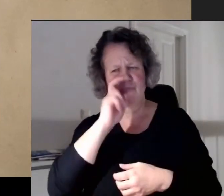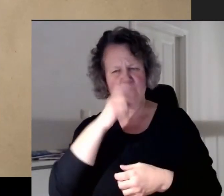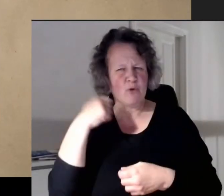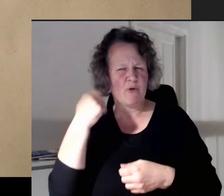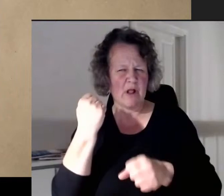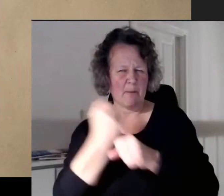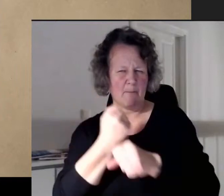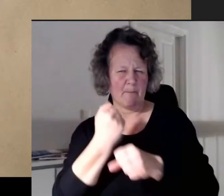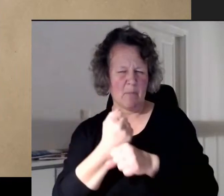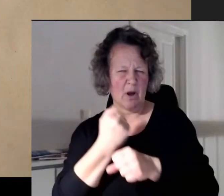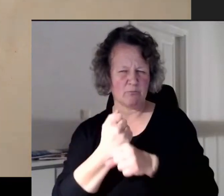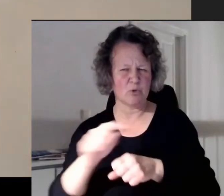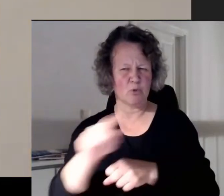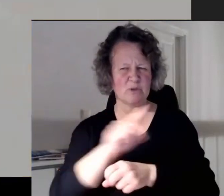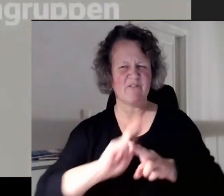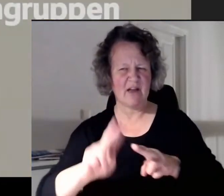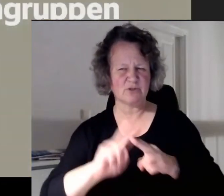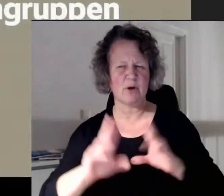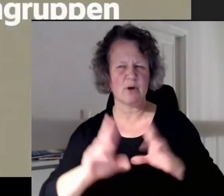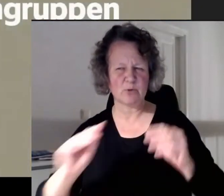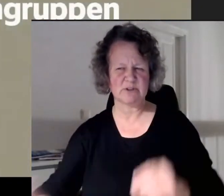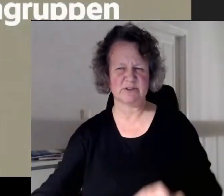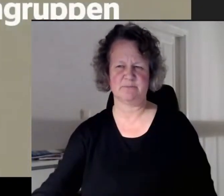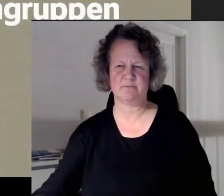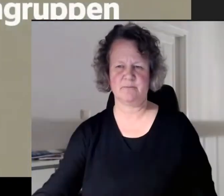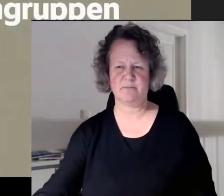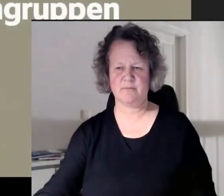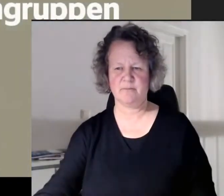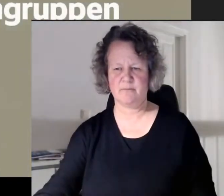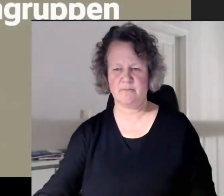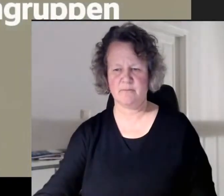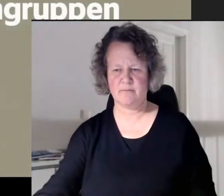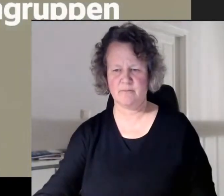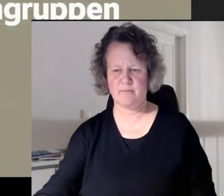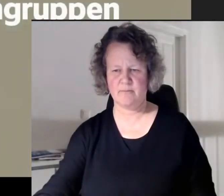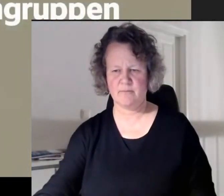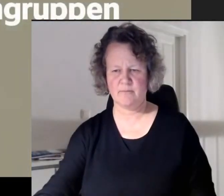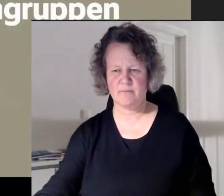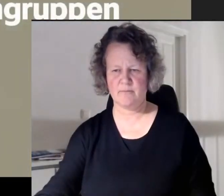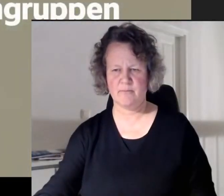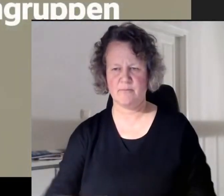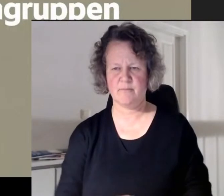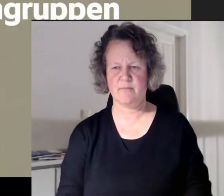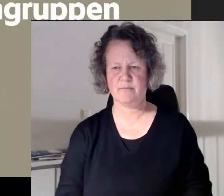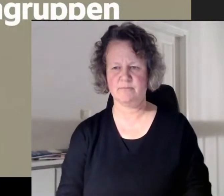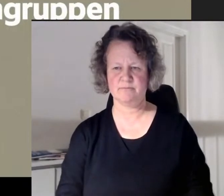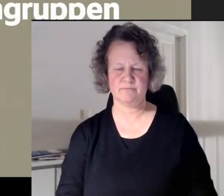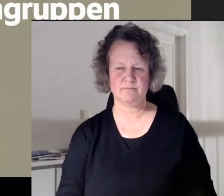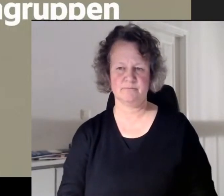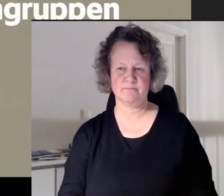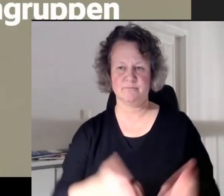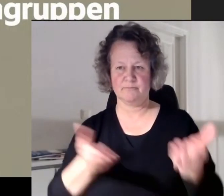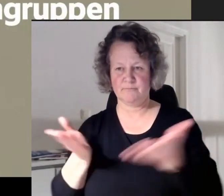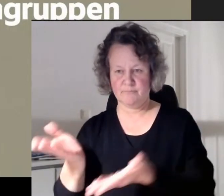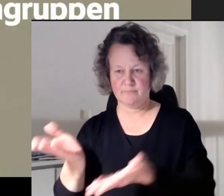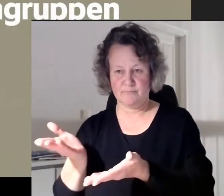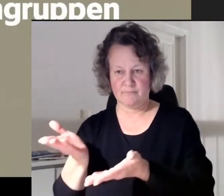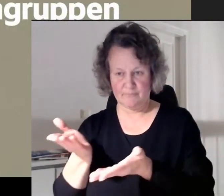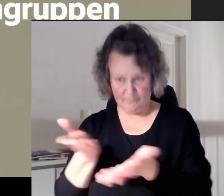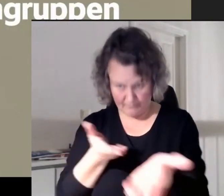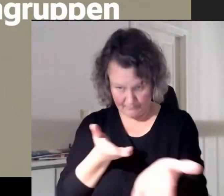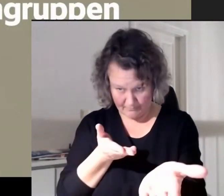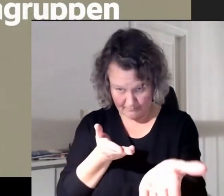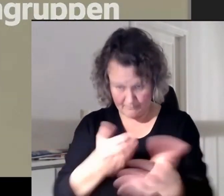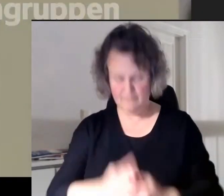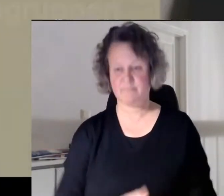we can go with our tools, with which we got familiar in 10 years of industrial films. A